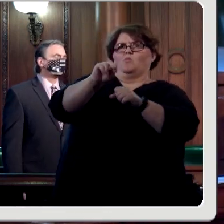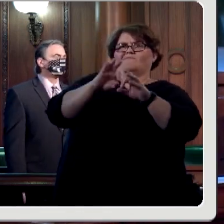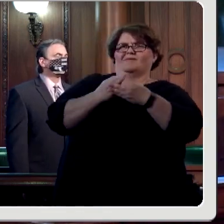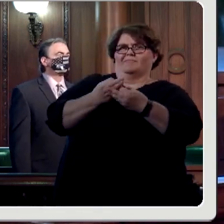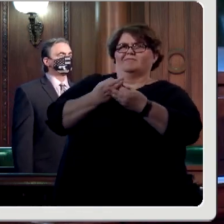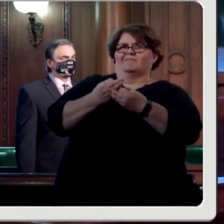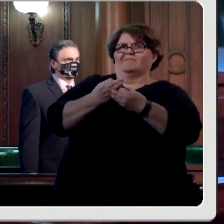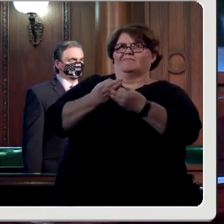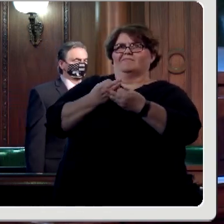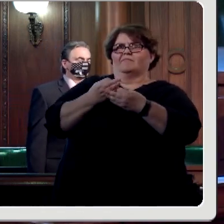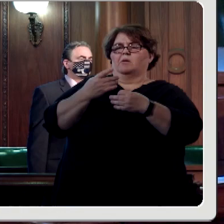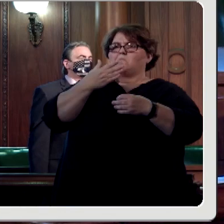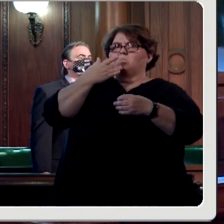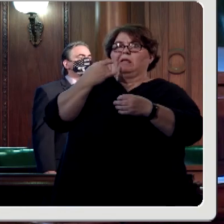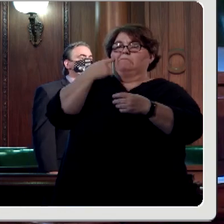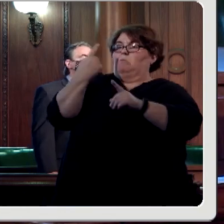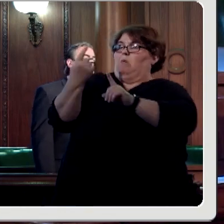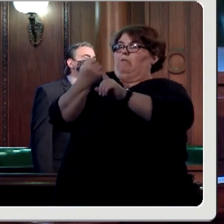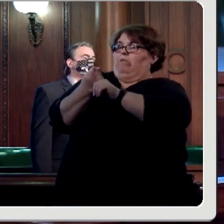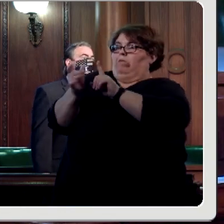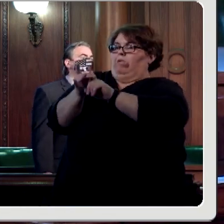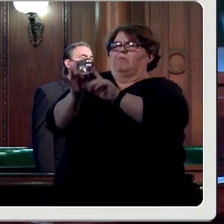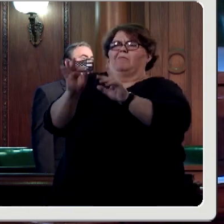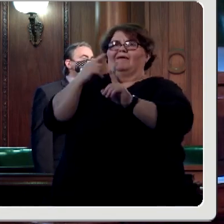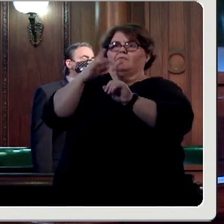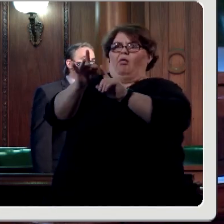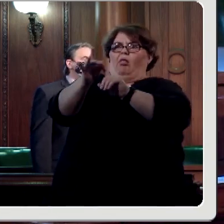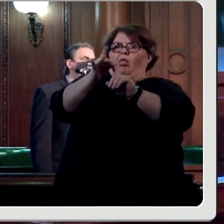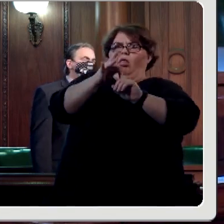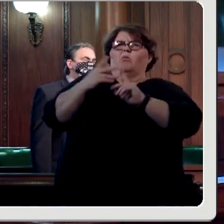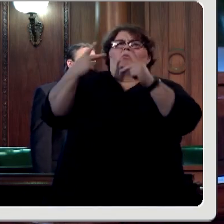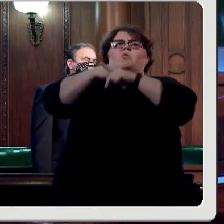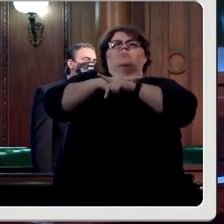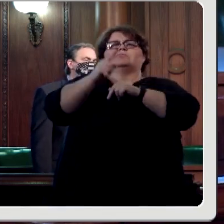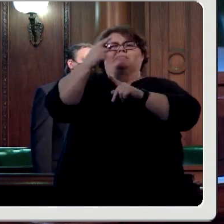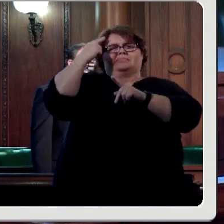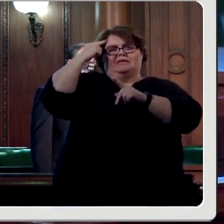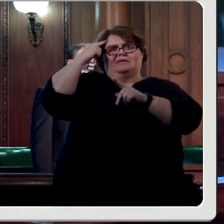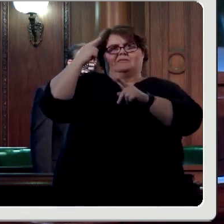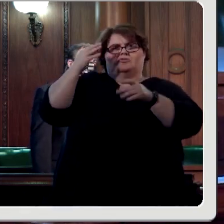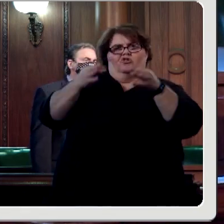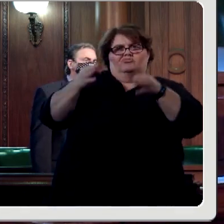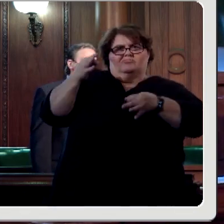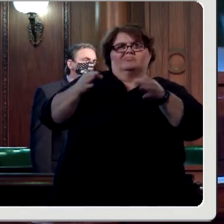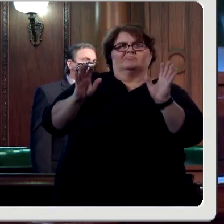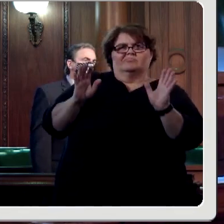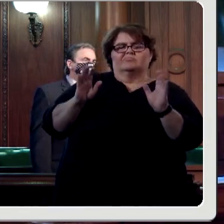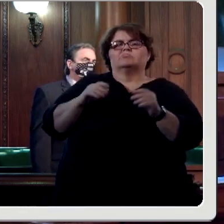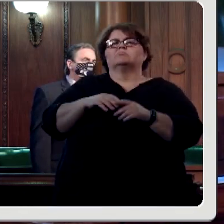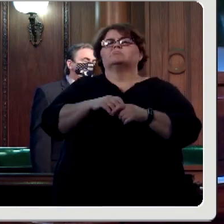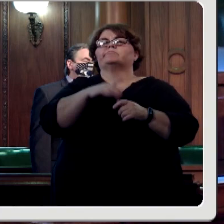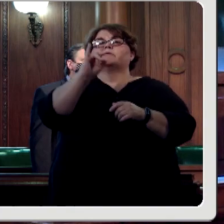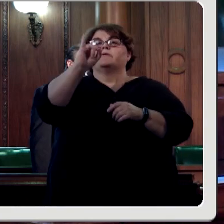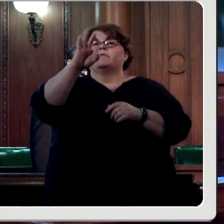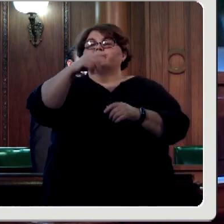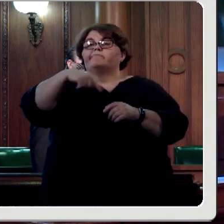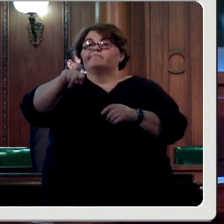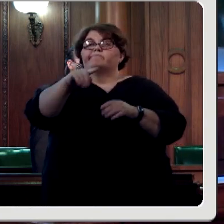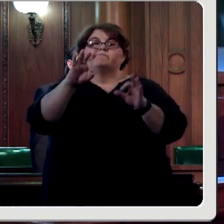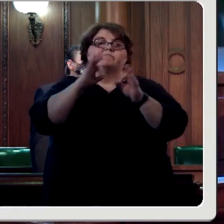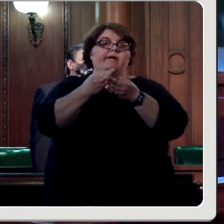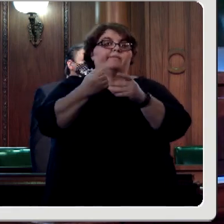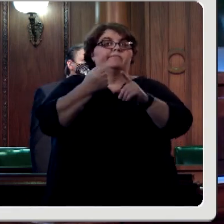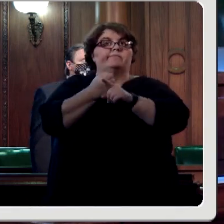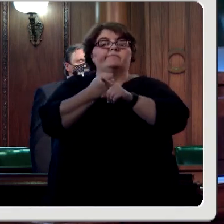that can happen is that family members who are out in the community take the responsibility of